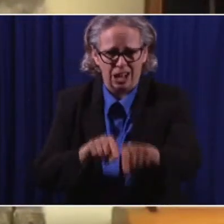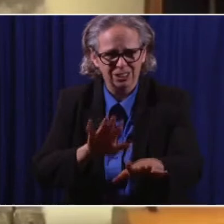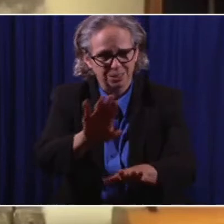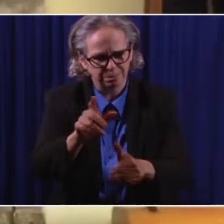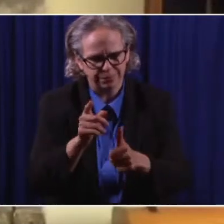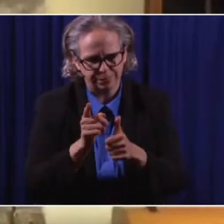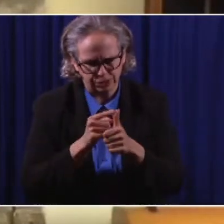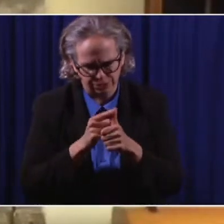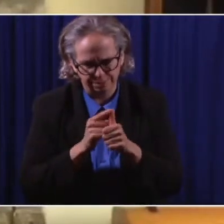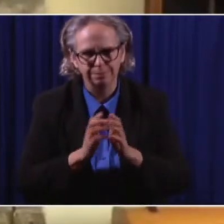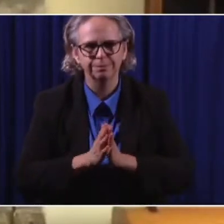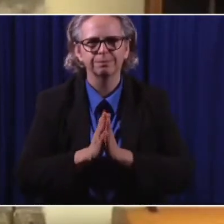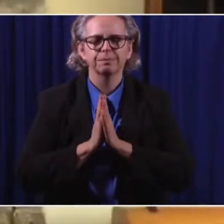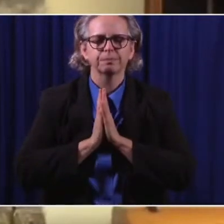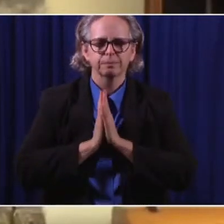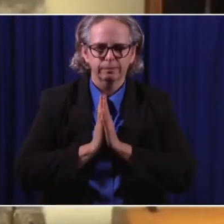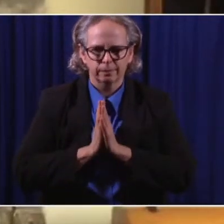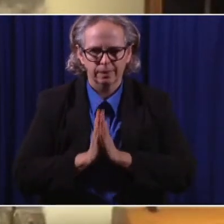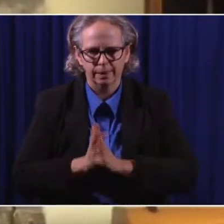there's no